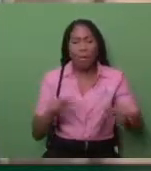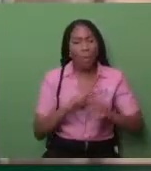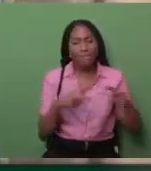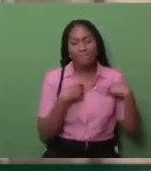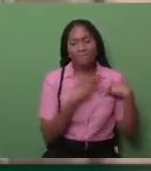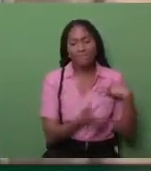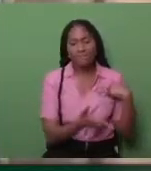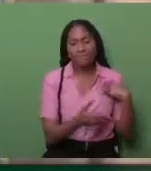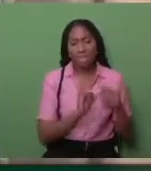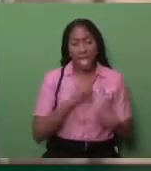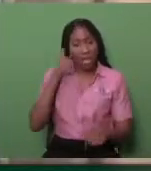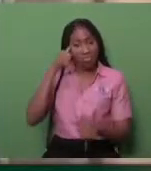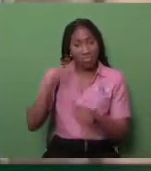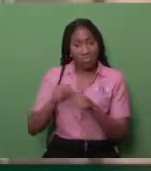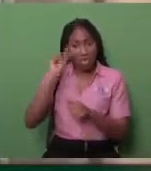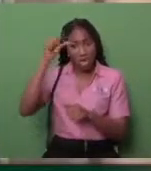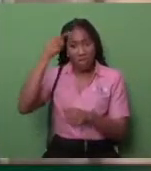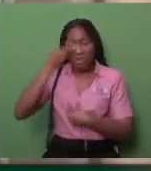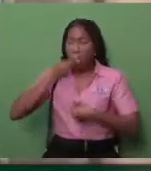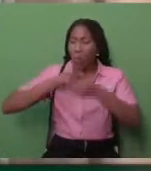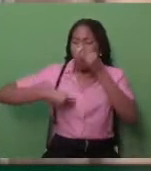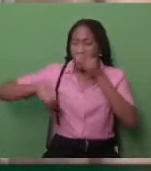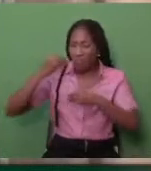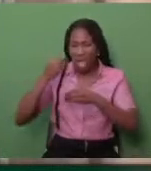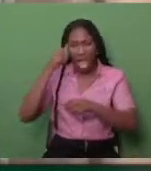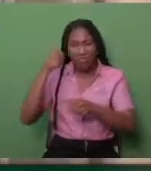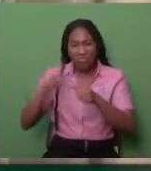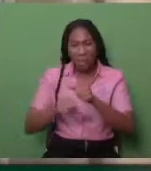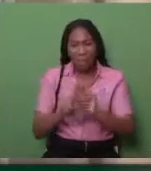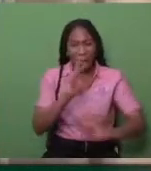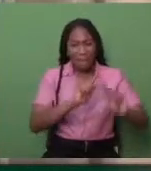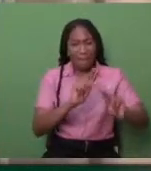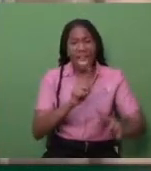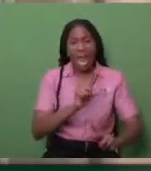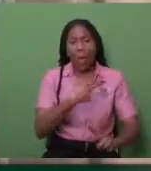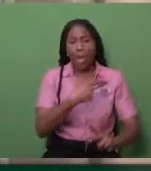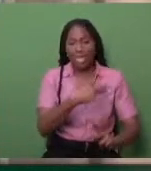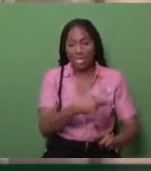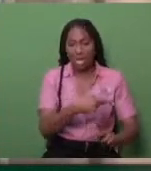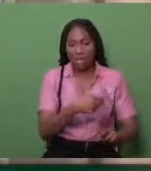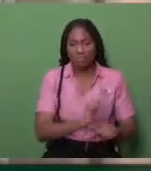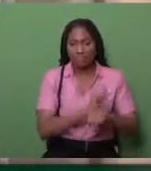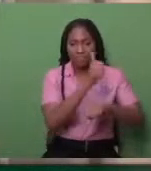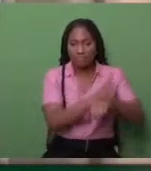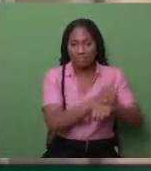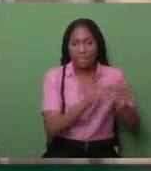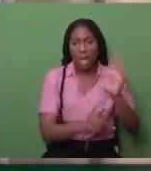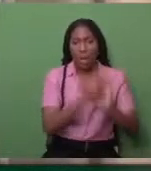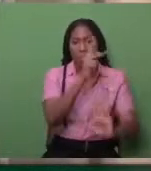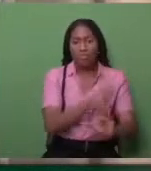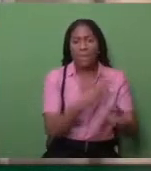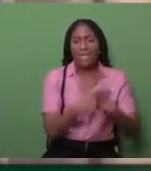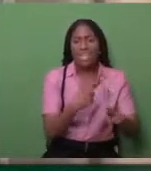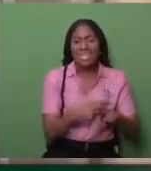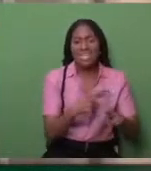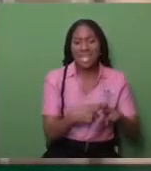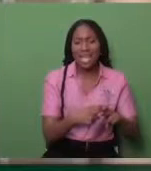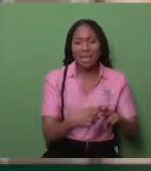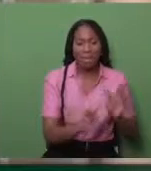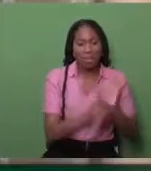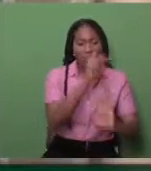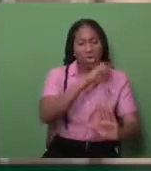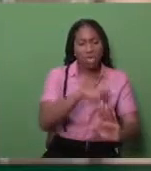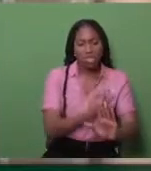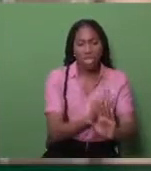community activists in Ahokata initiated a program called Project Hope in an effort to